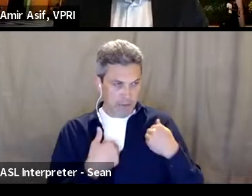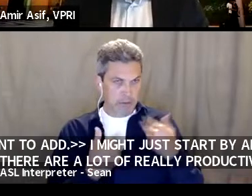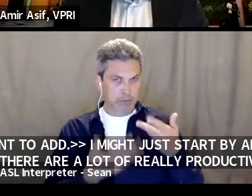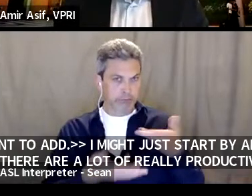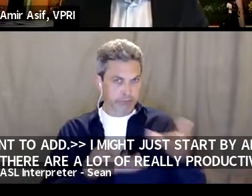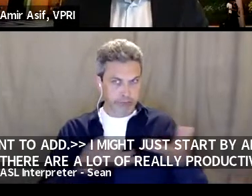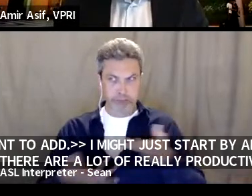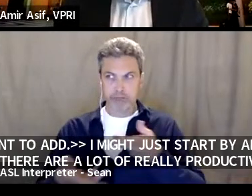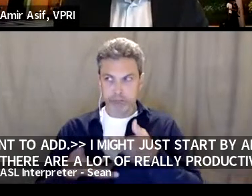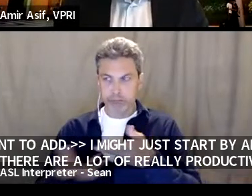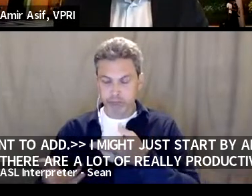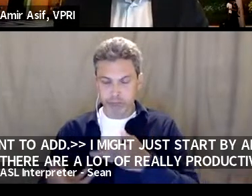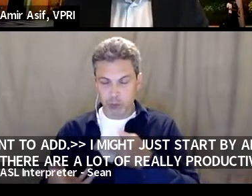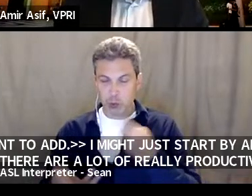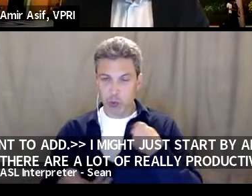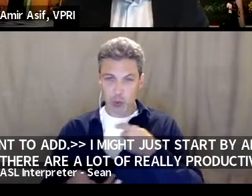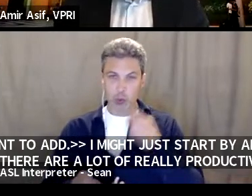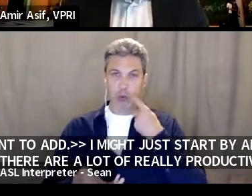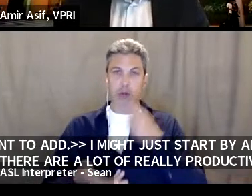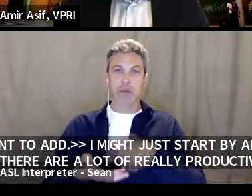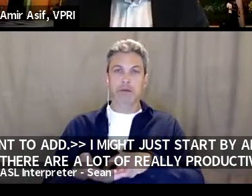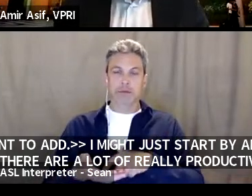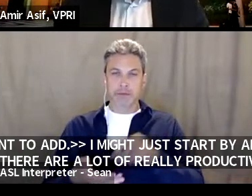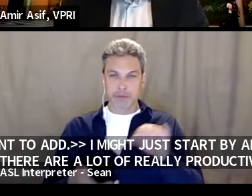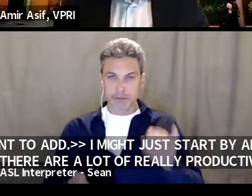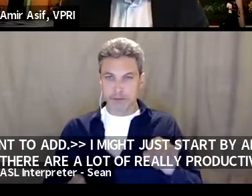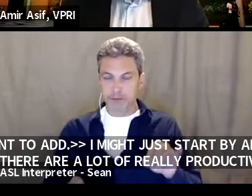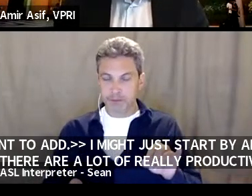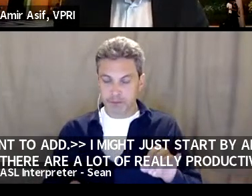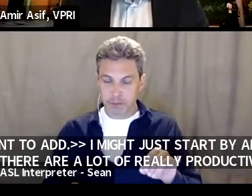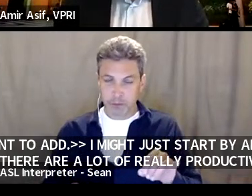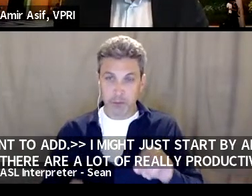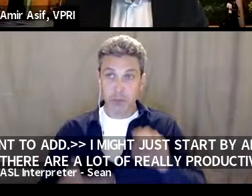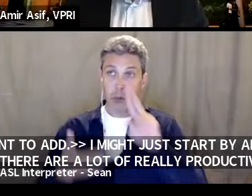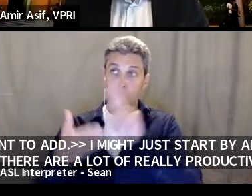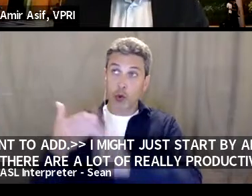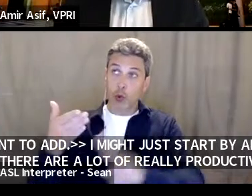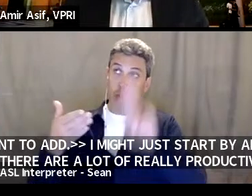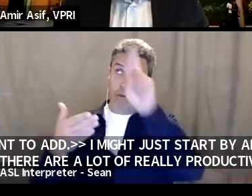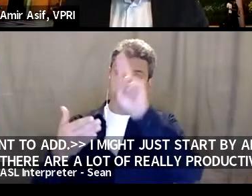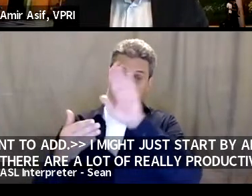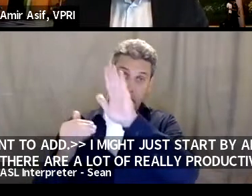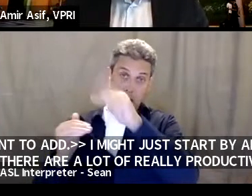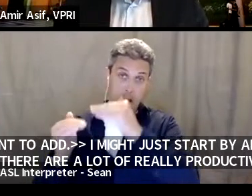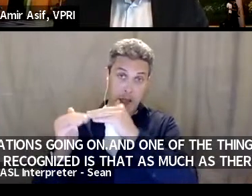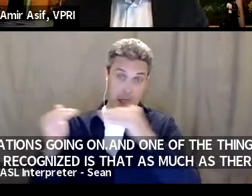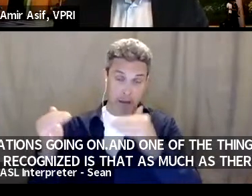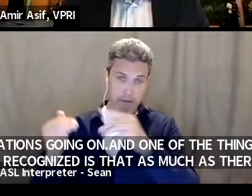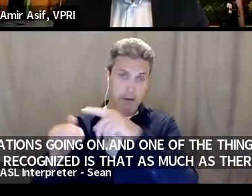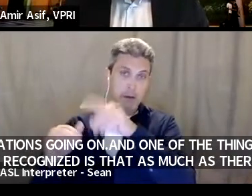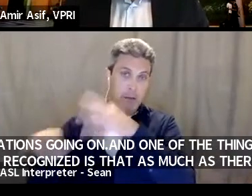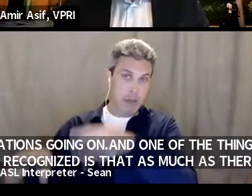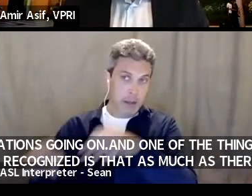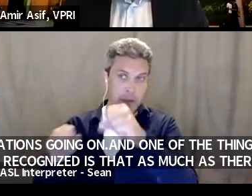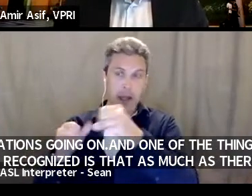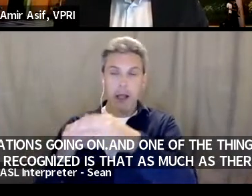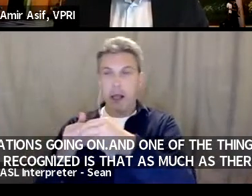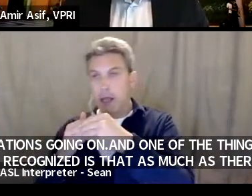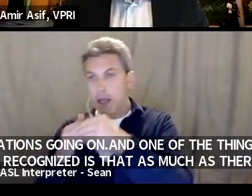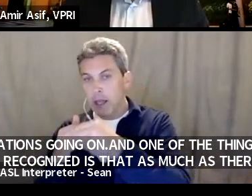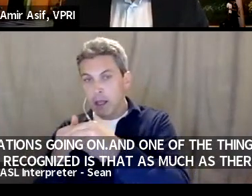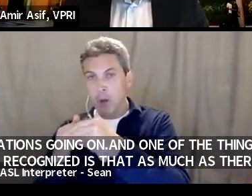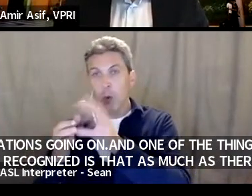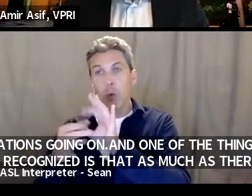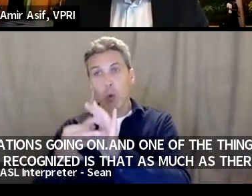recognize is that as much as there needs to be sort of university level leadership and coordination of these efforts,